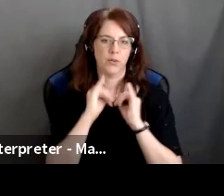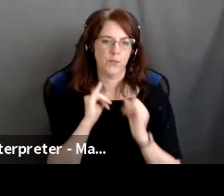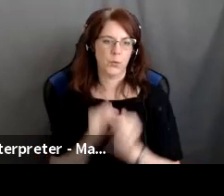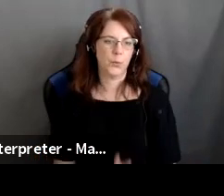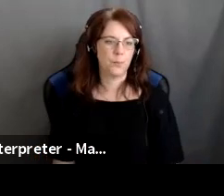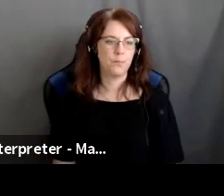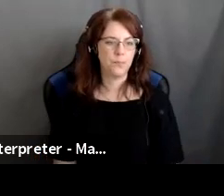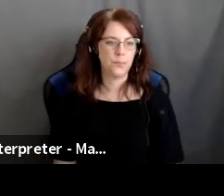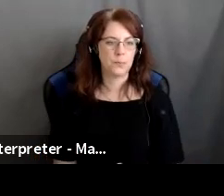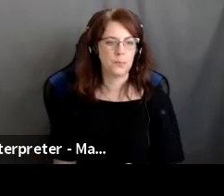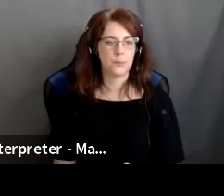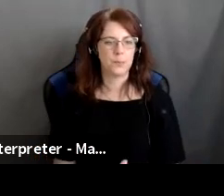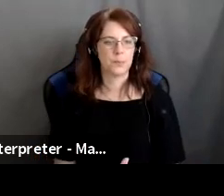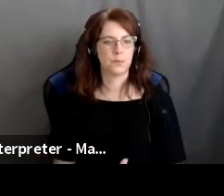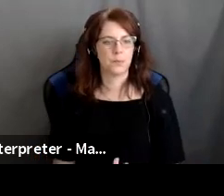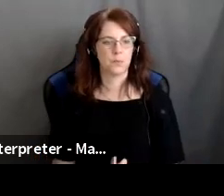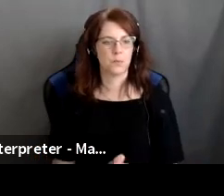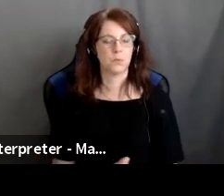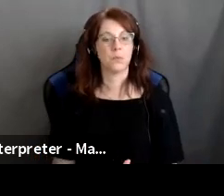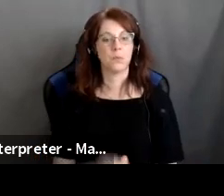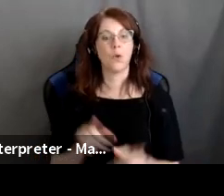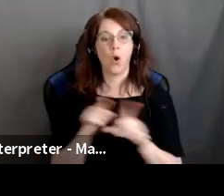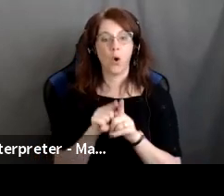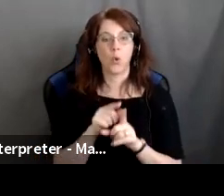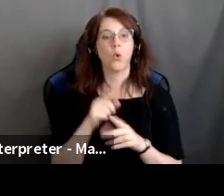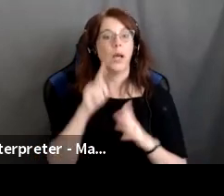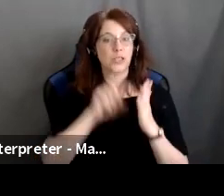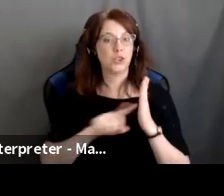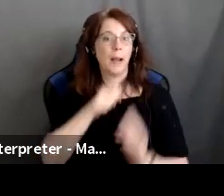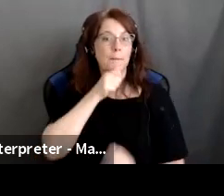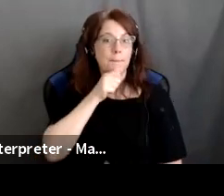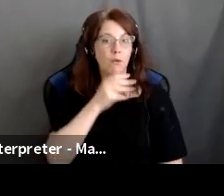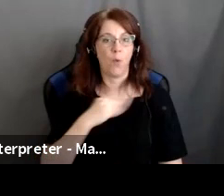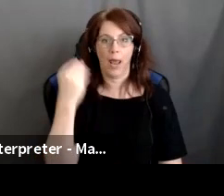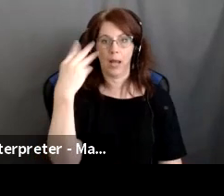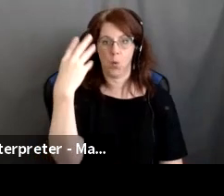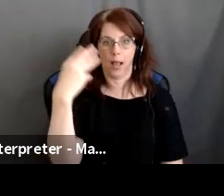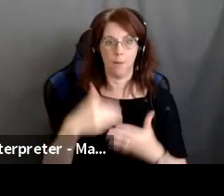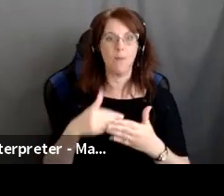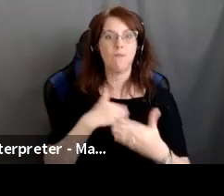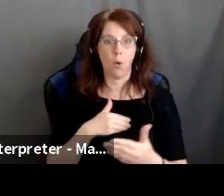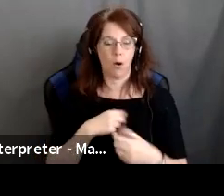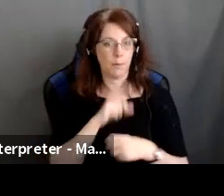And then you want to make sure they check the microphone and the webcam ahead of time to make sure it's working.